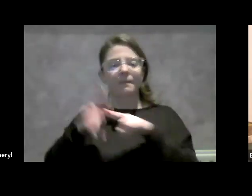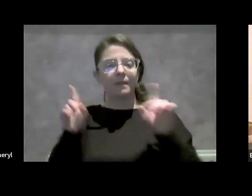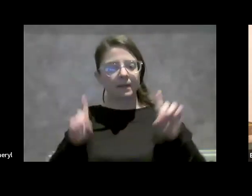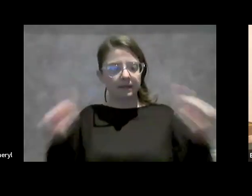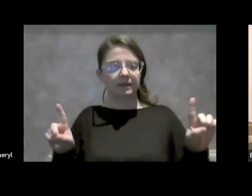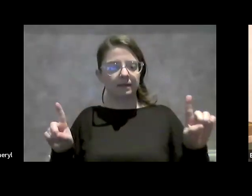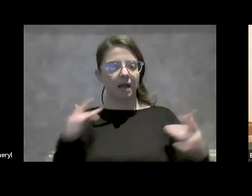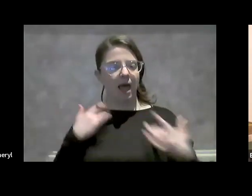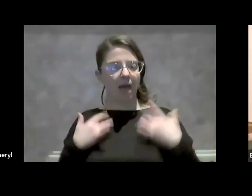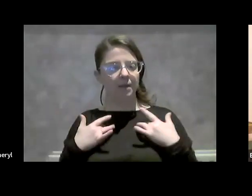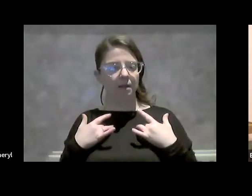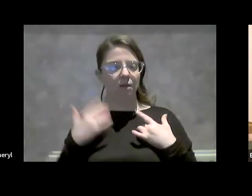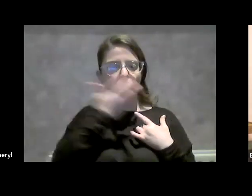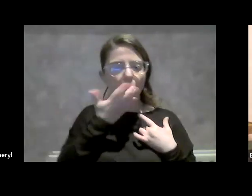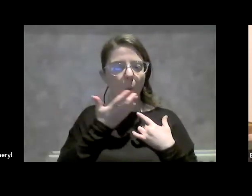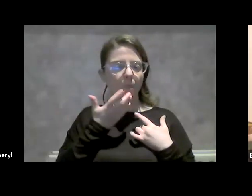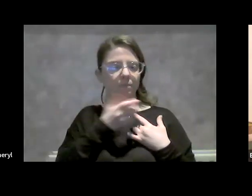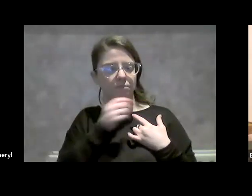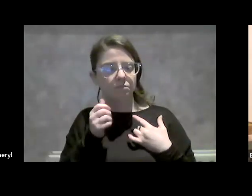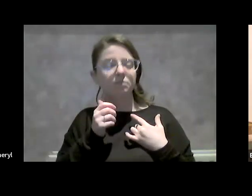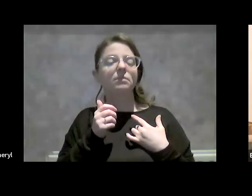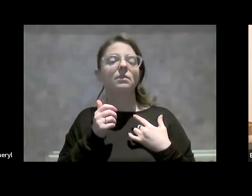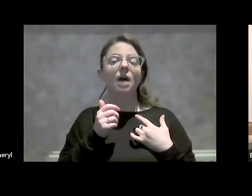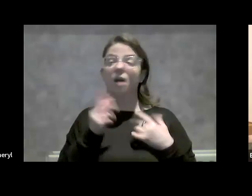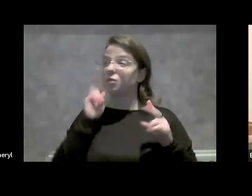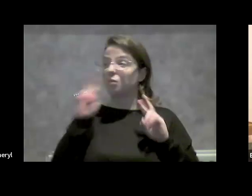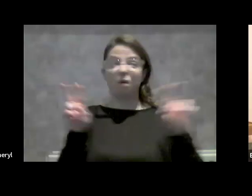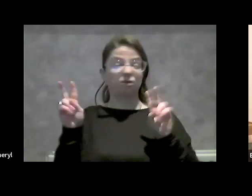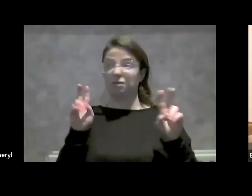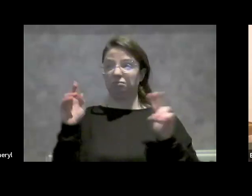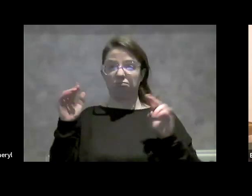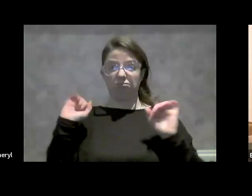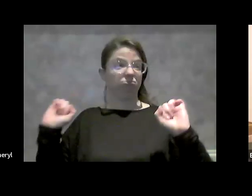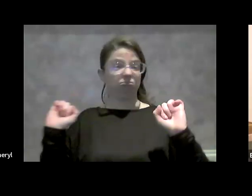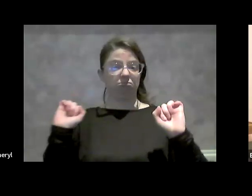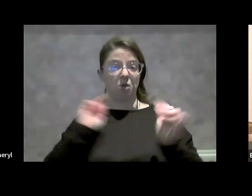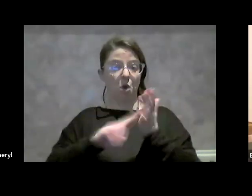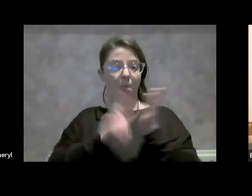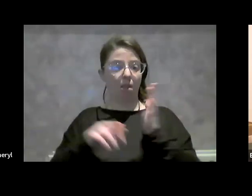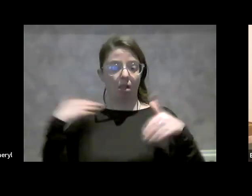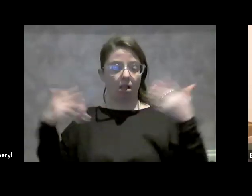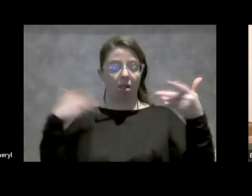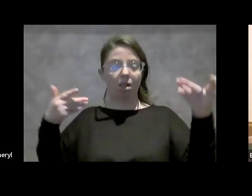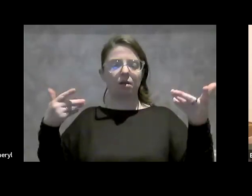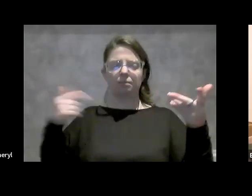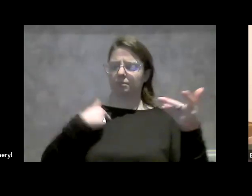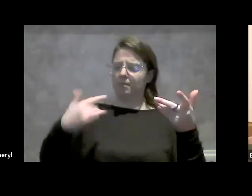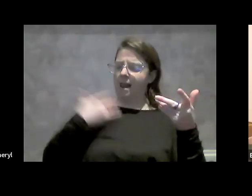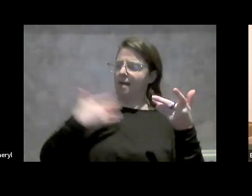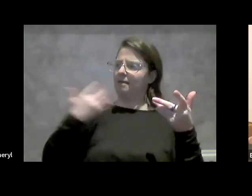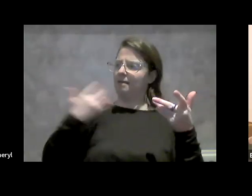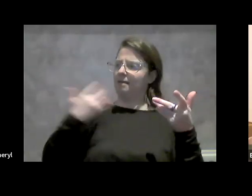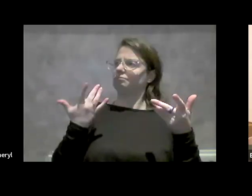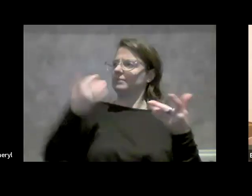warm, cozy. And as I watch them mosey on and amble through their normalcy, a life I know I'll never